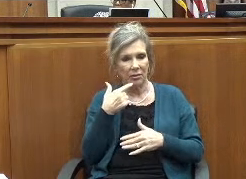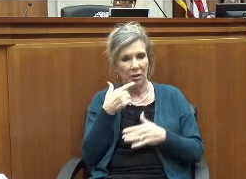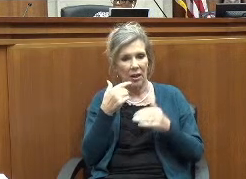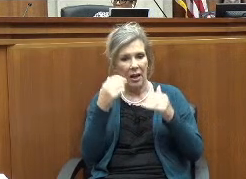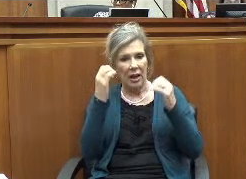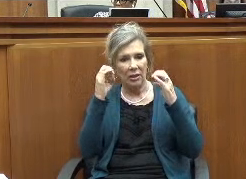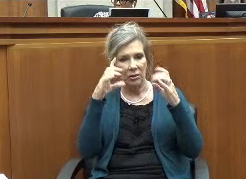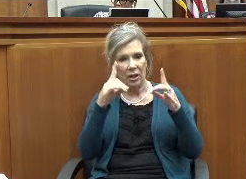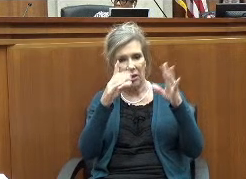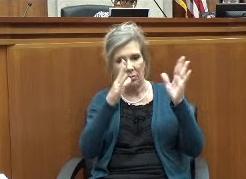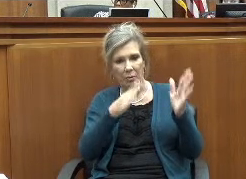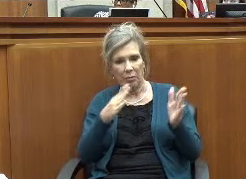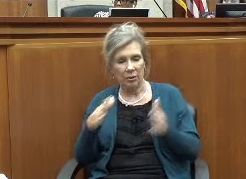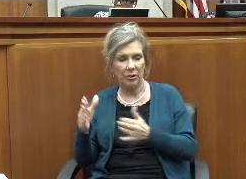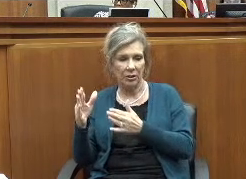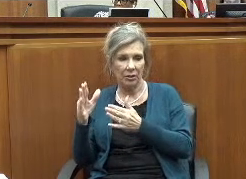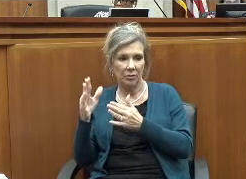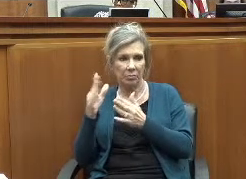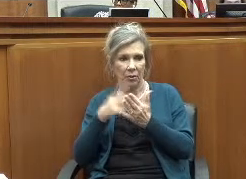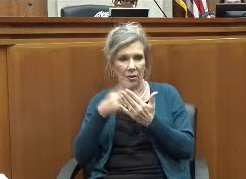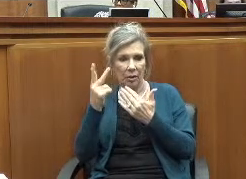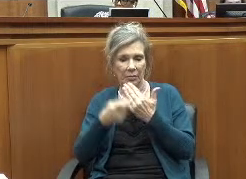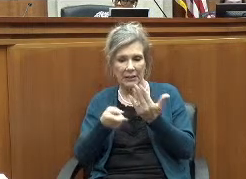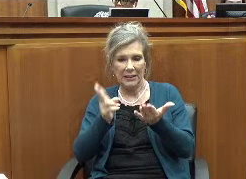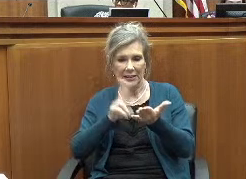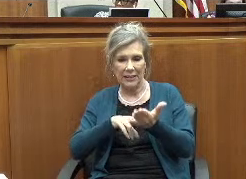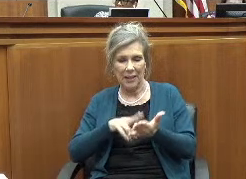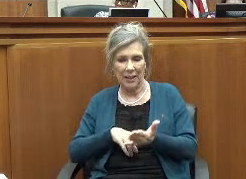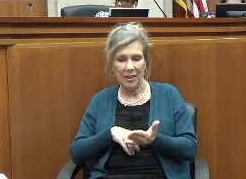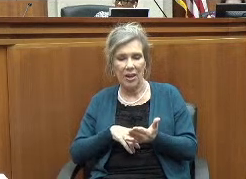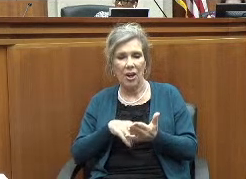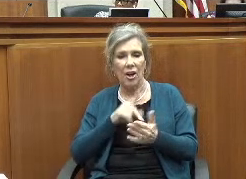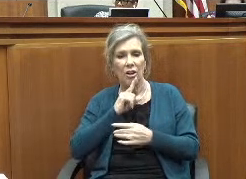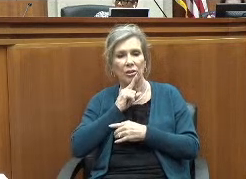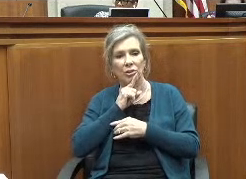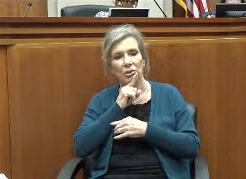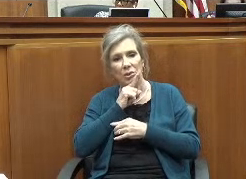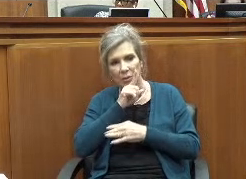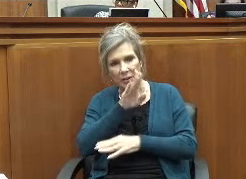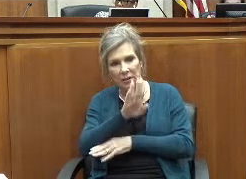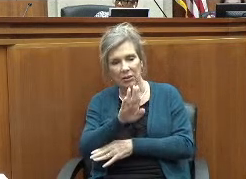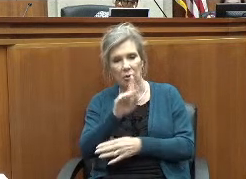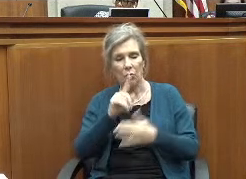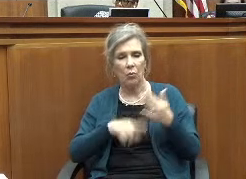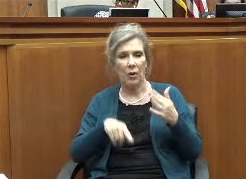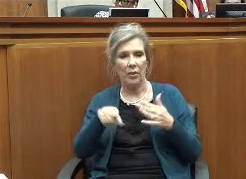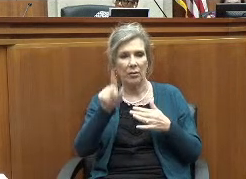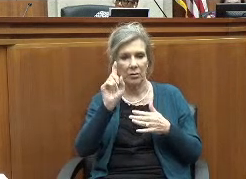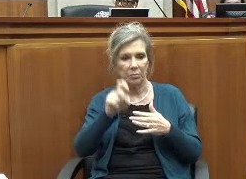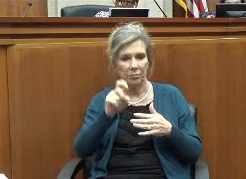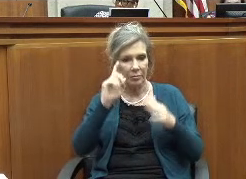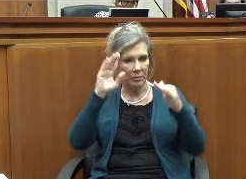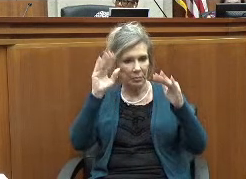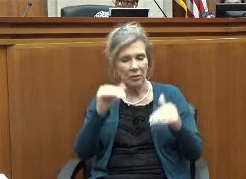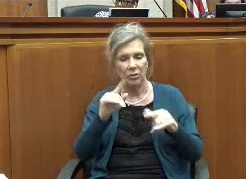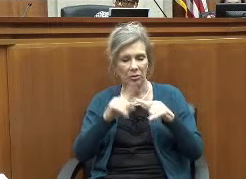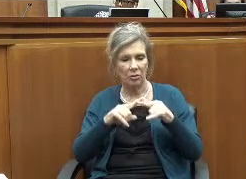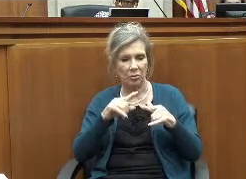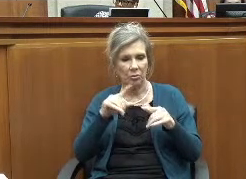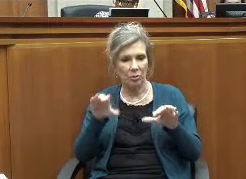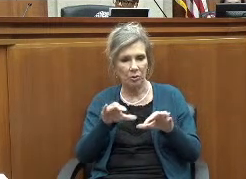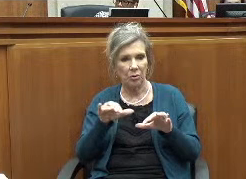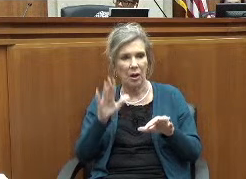preparation programs, signed assurances around what they are expected to do. And I know this is a tool